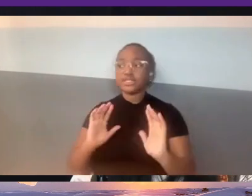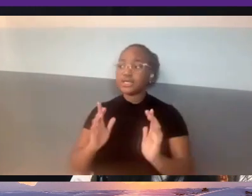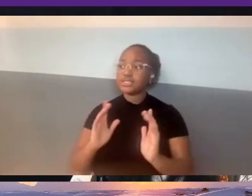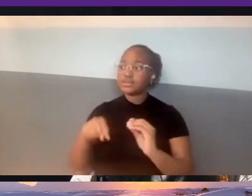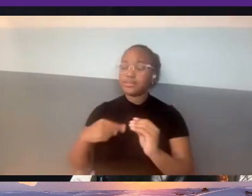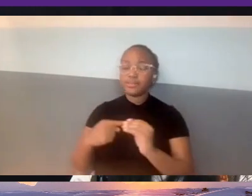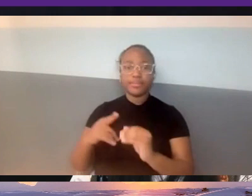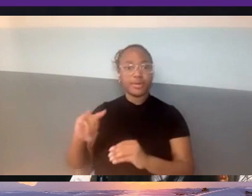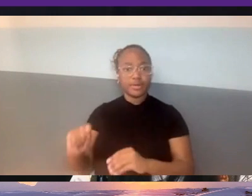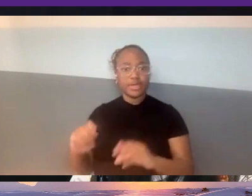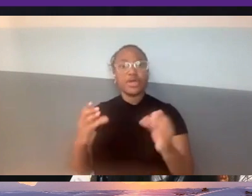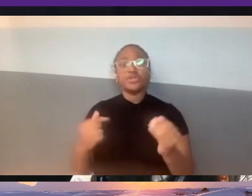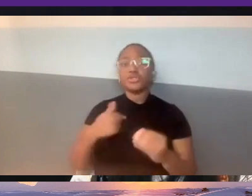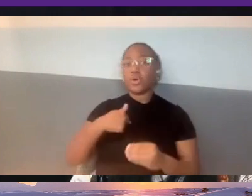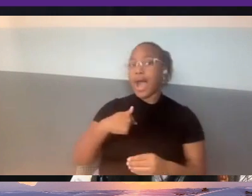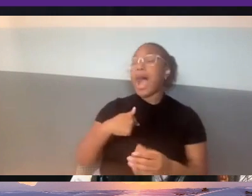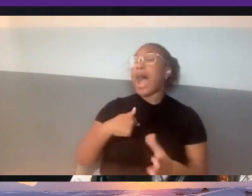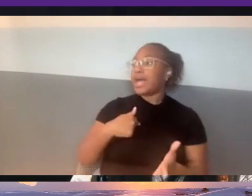project around it. So